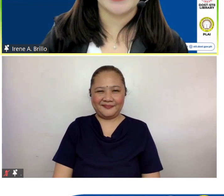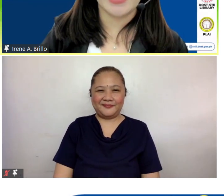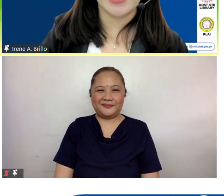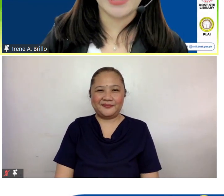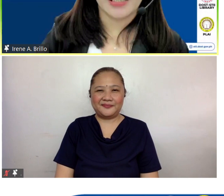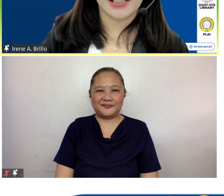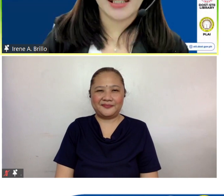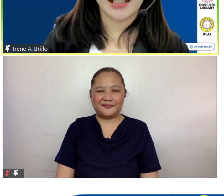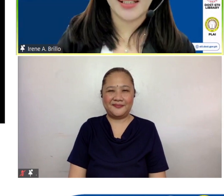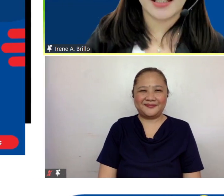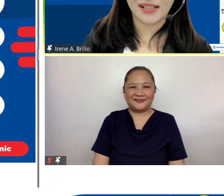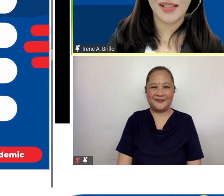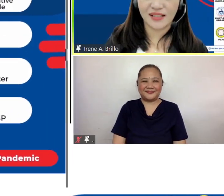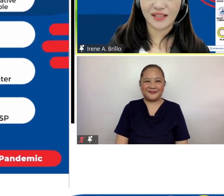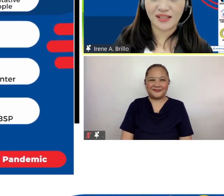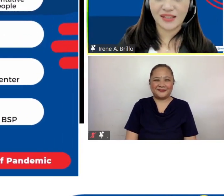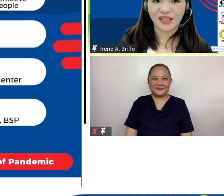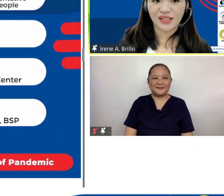Again.